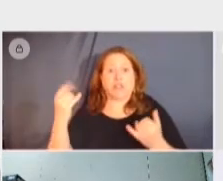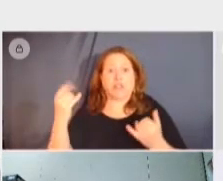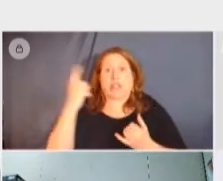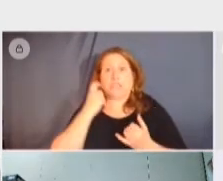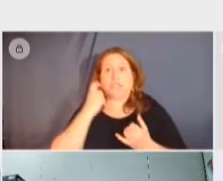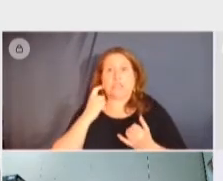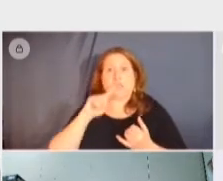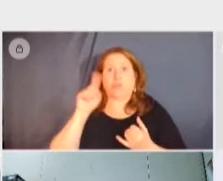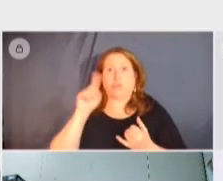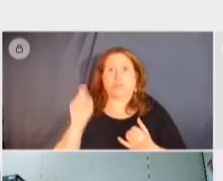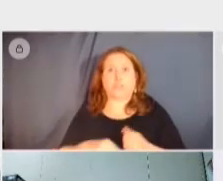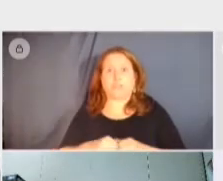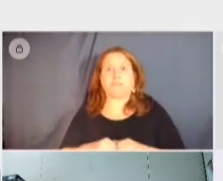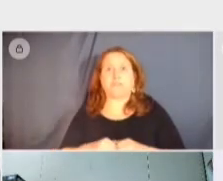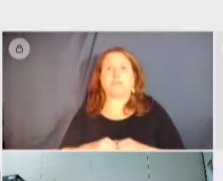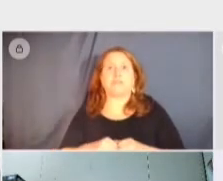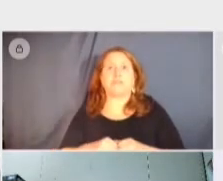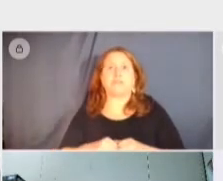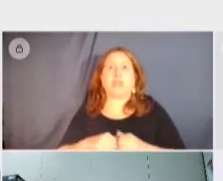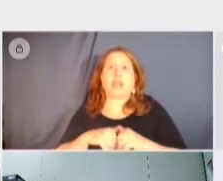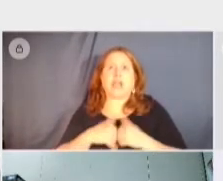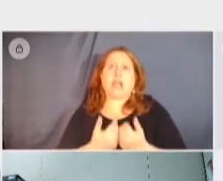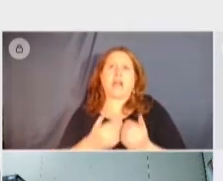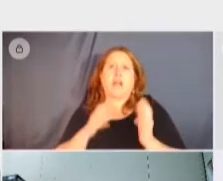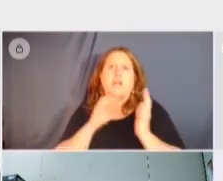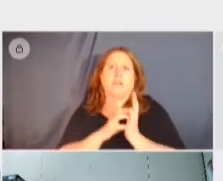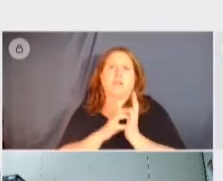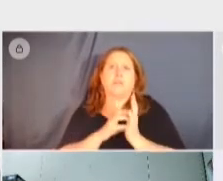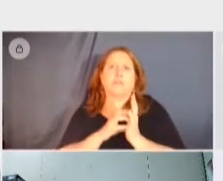paragraph one, there is a reference,